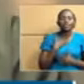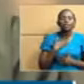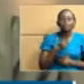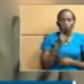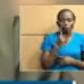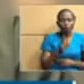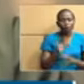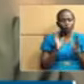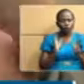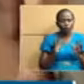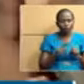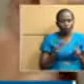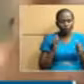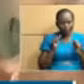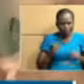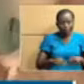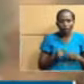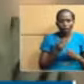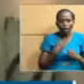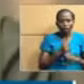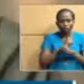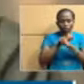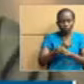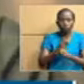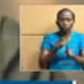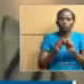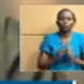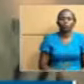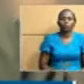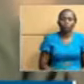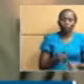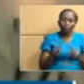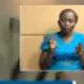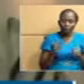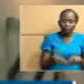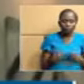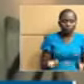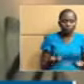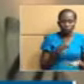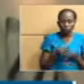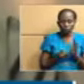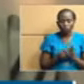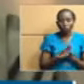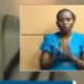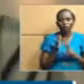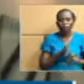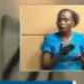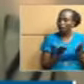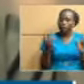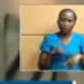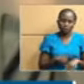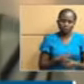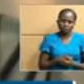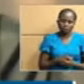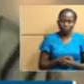proper legislation that codifies and protects it. Otherwise, it will also be vulnerable anytime. Thank you. Just raise the